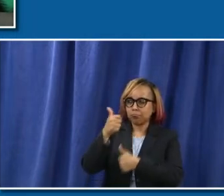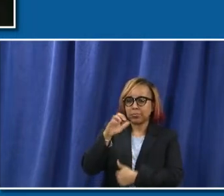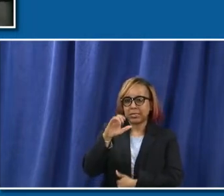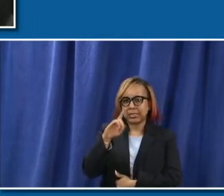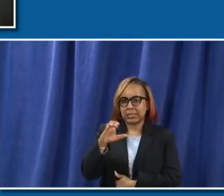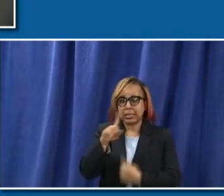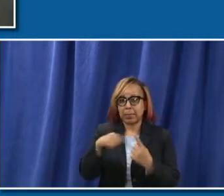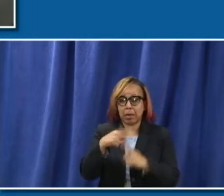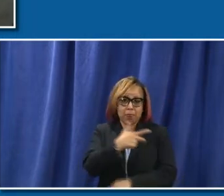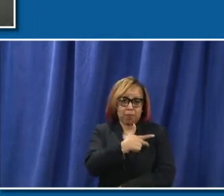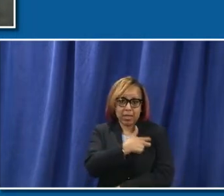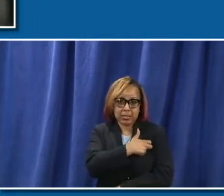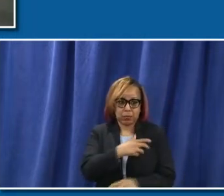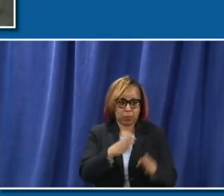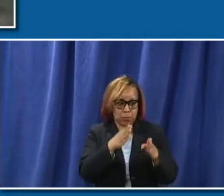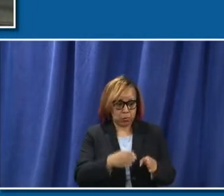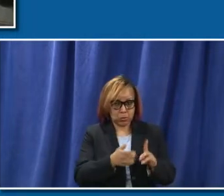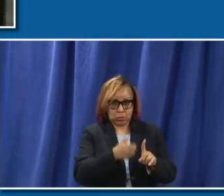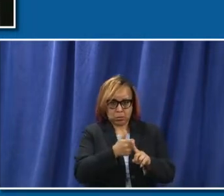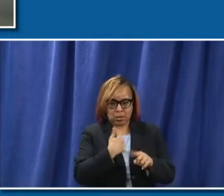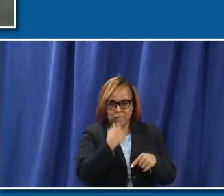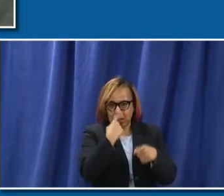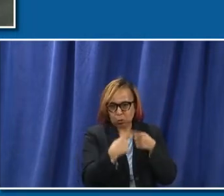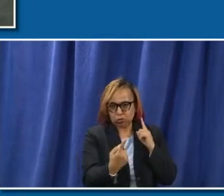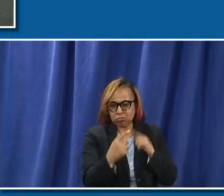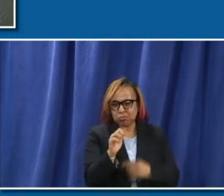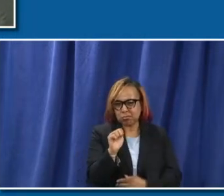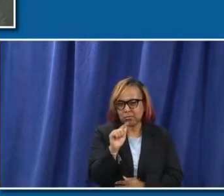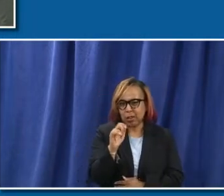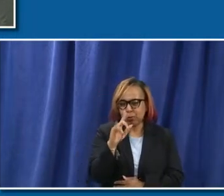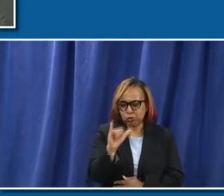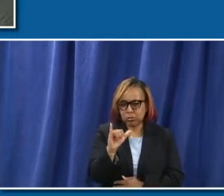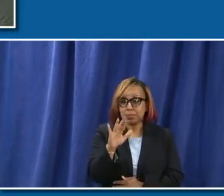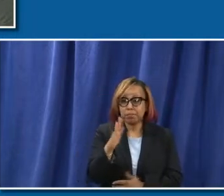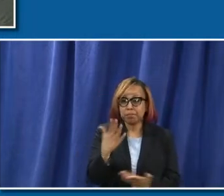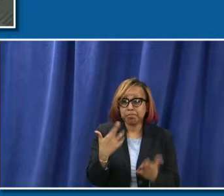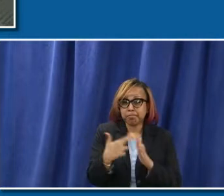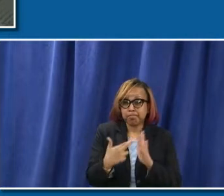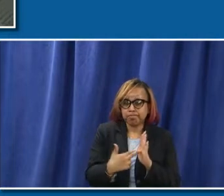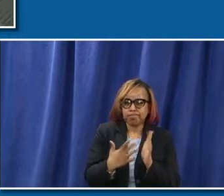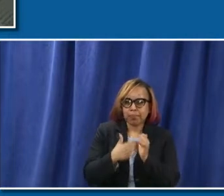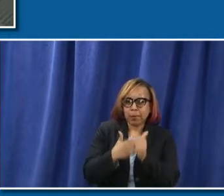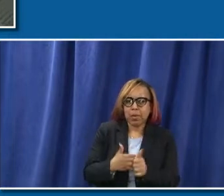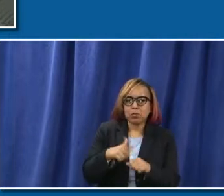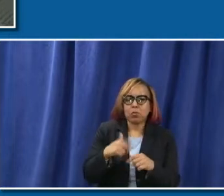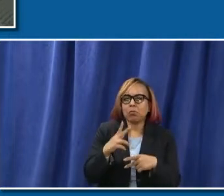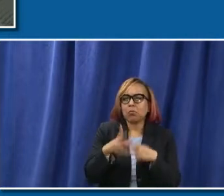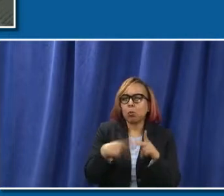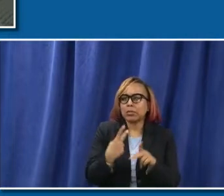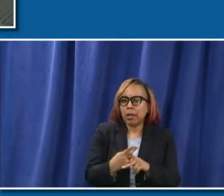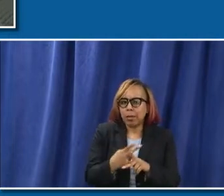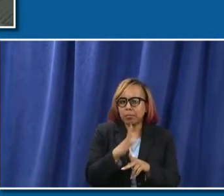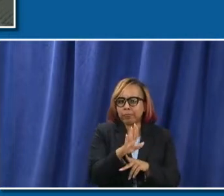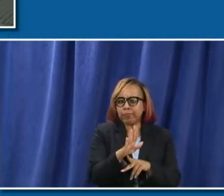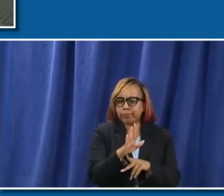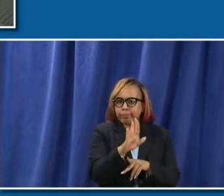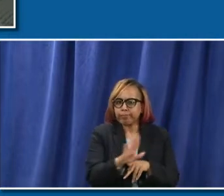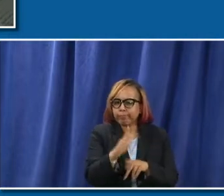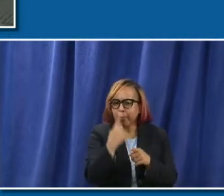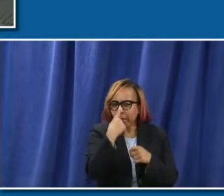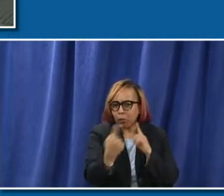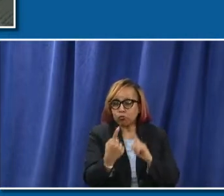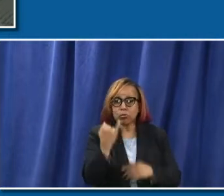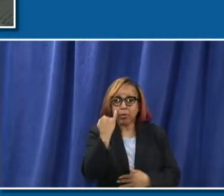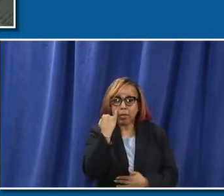about vaccine in persons with allergies. And the guidance is based on what type of allergy you have. So if